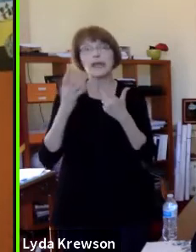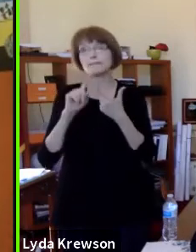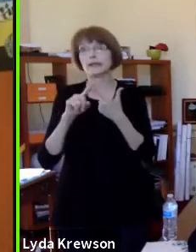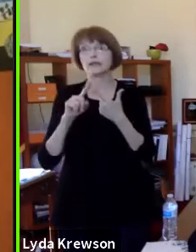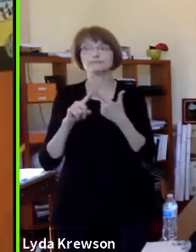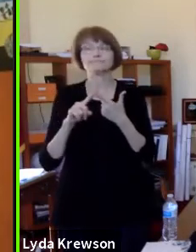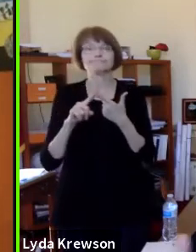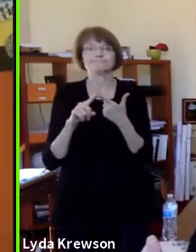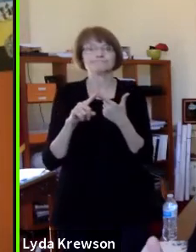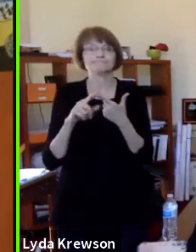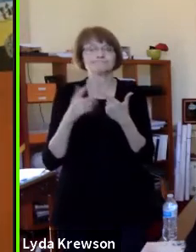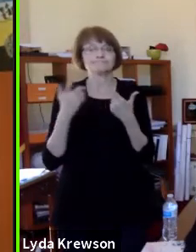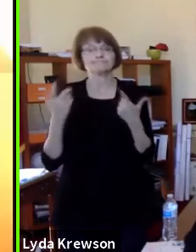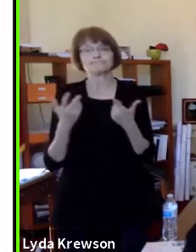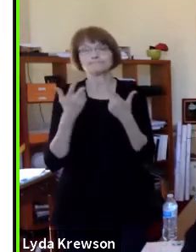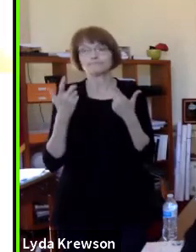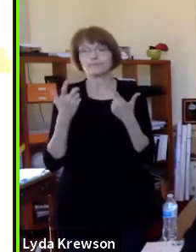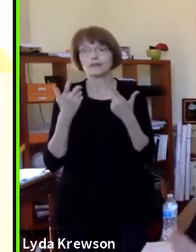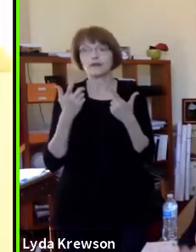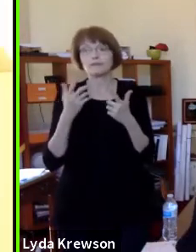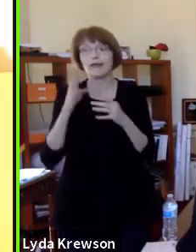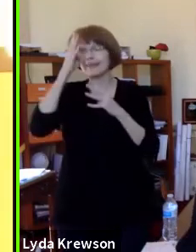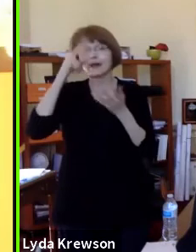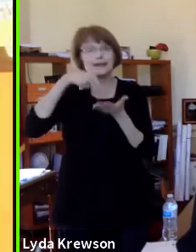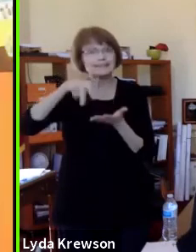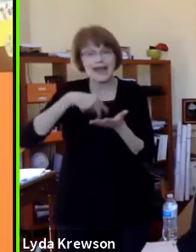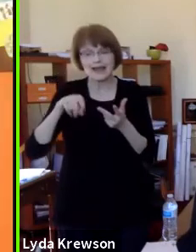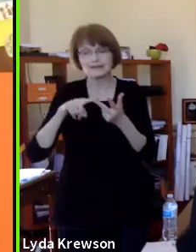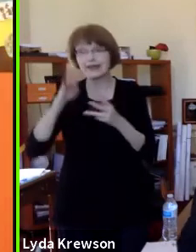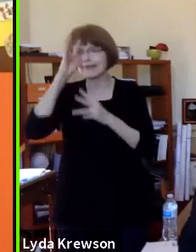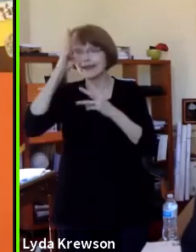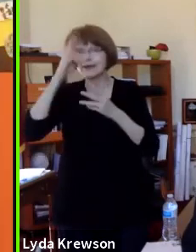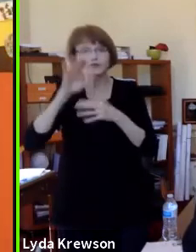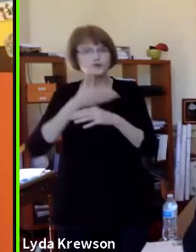can do a dance, make up a song.